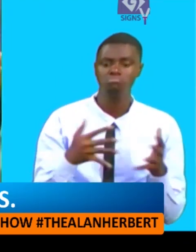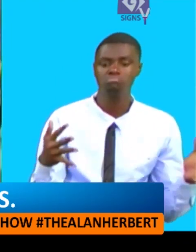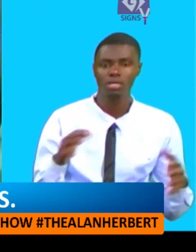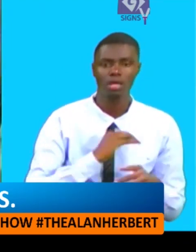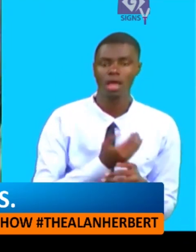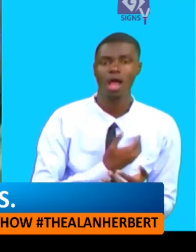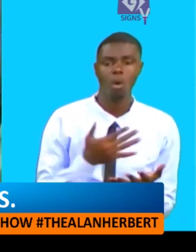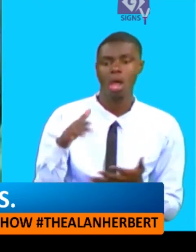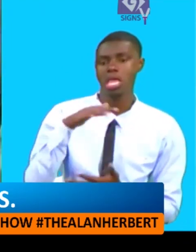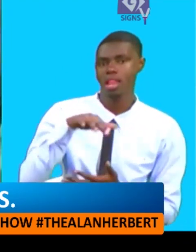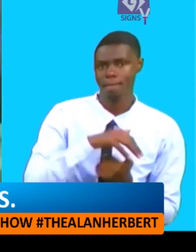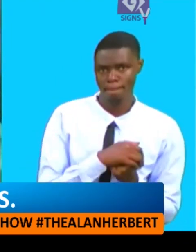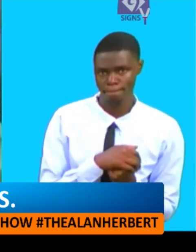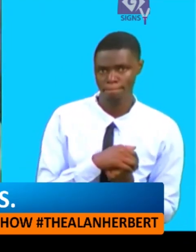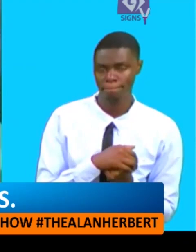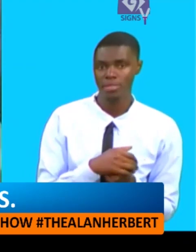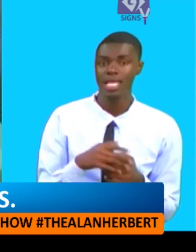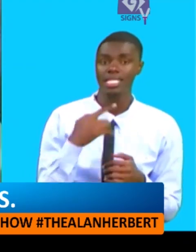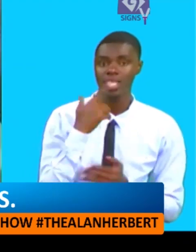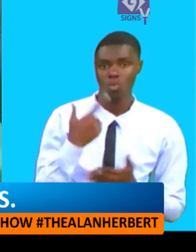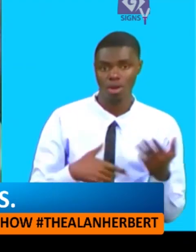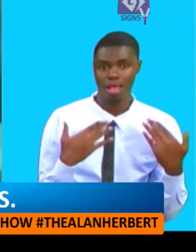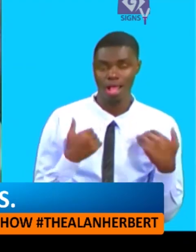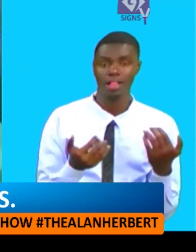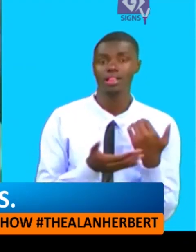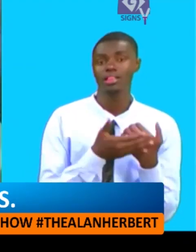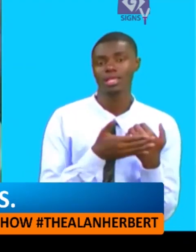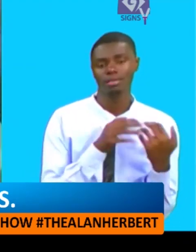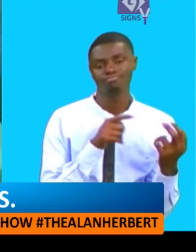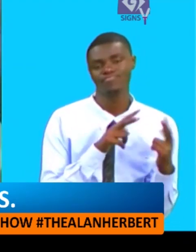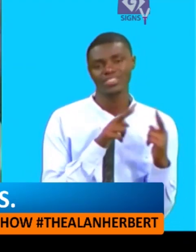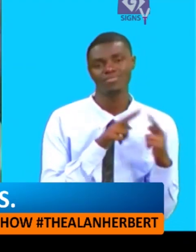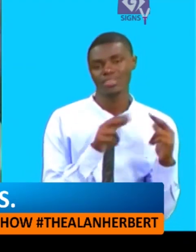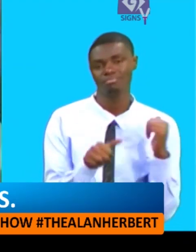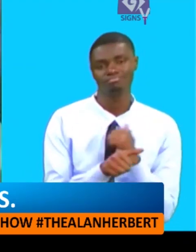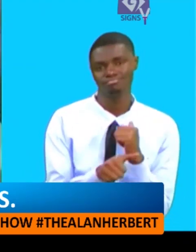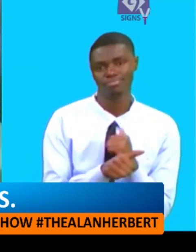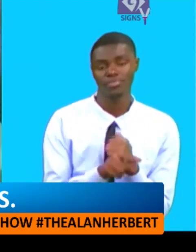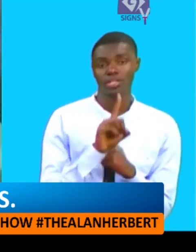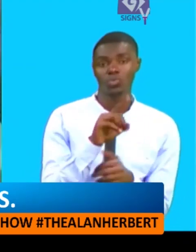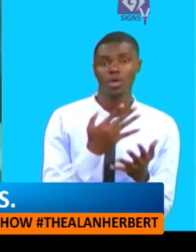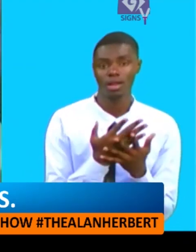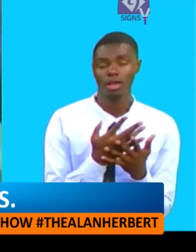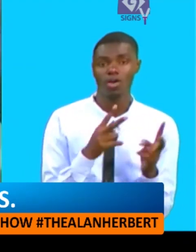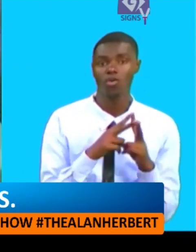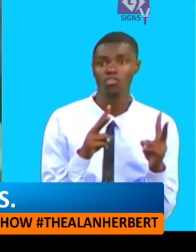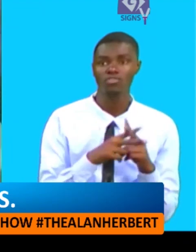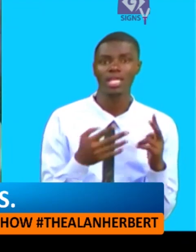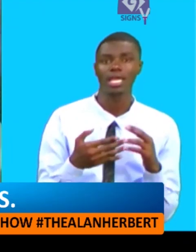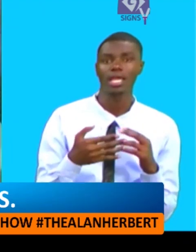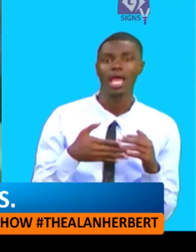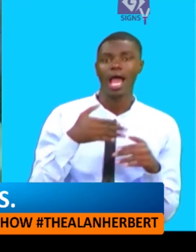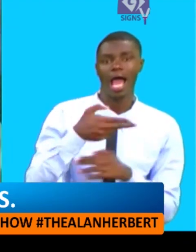expanded our scope. And I normally say healthcare is very detrimental. It is one of the highways to